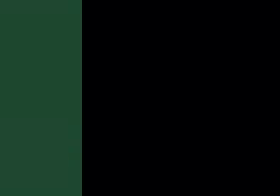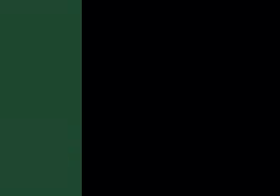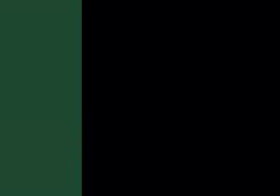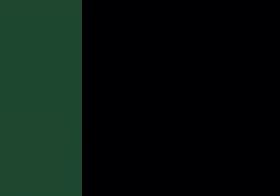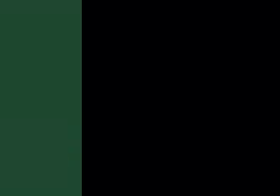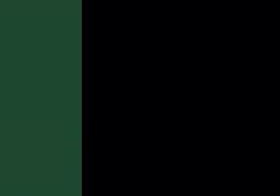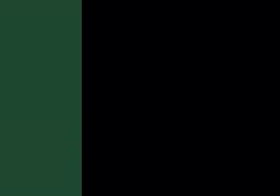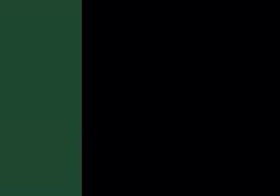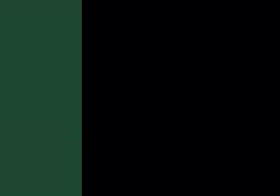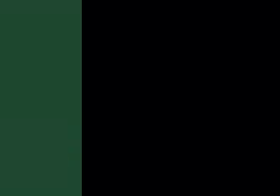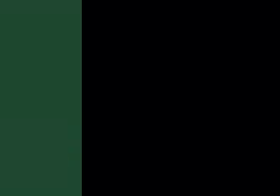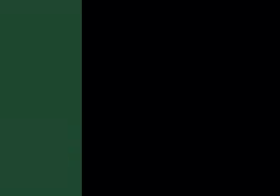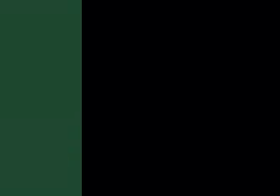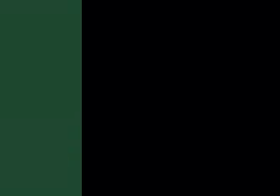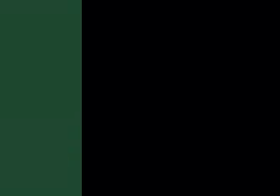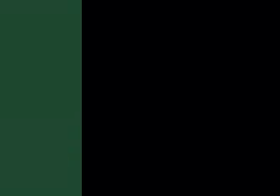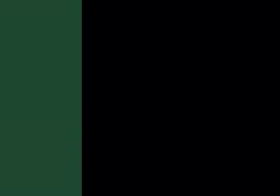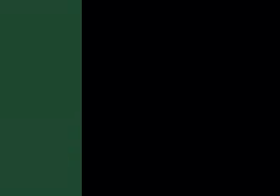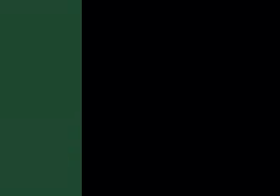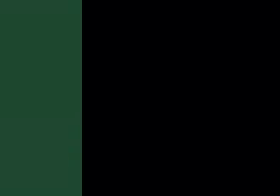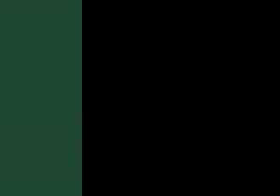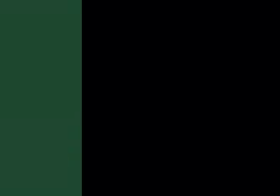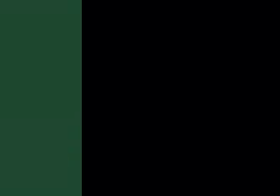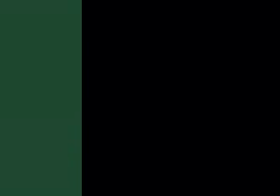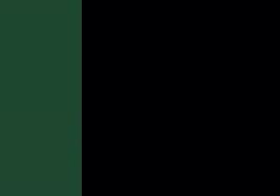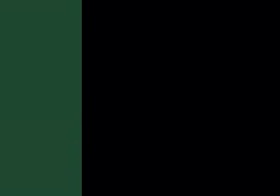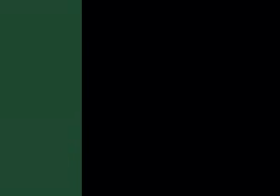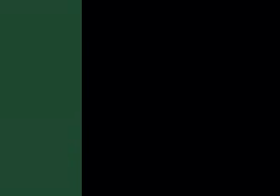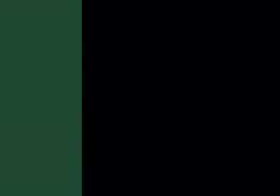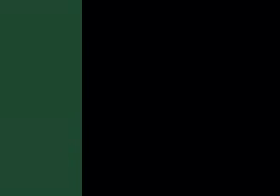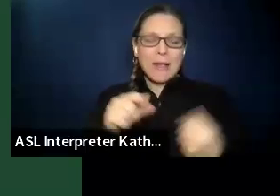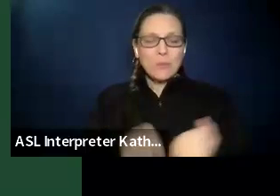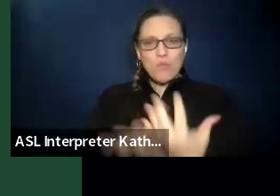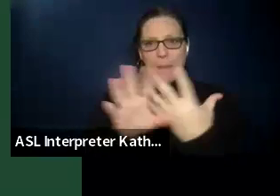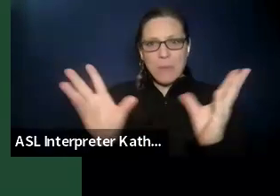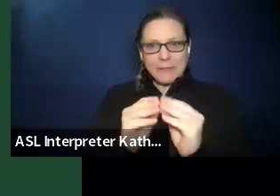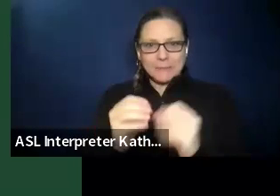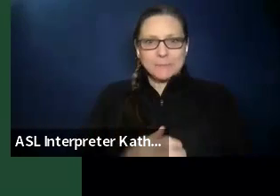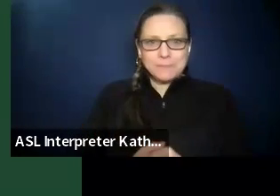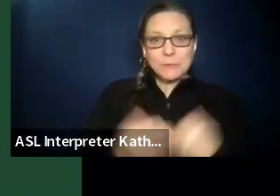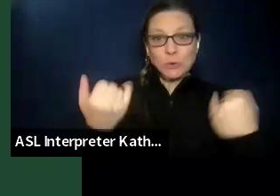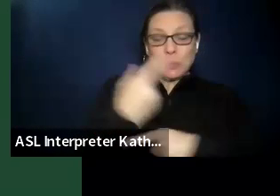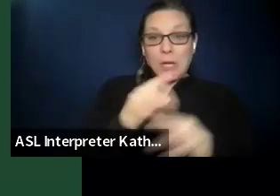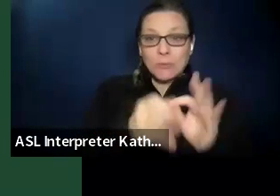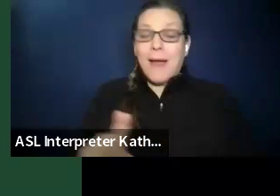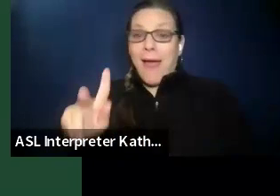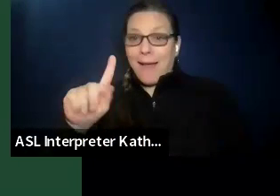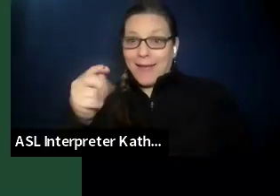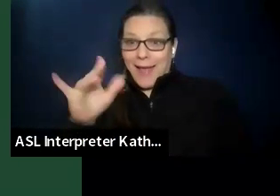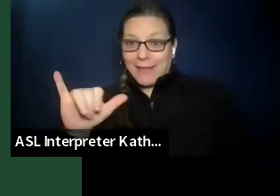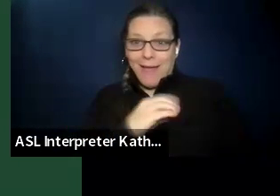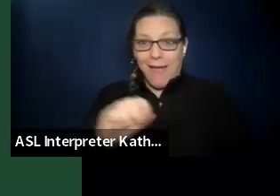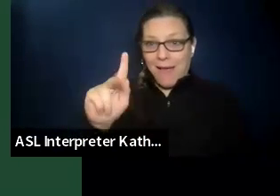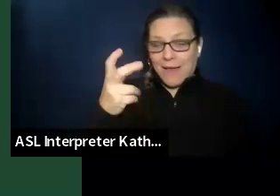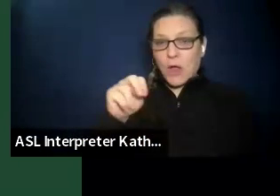we are thrilled to be able to offer ASL interpretation during today's webinar. Today's interpreters, Kathy and Karen, will